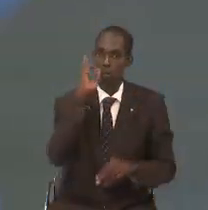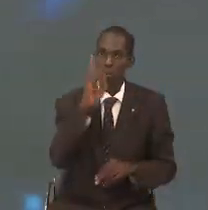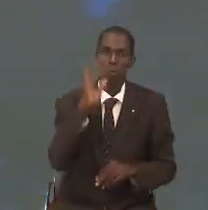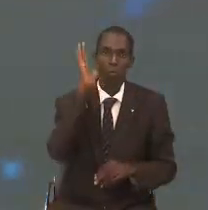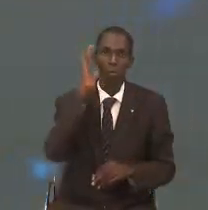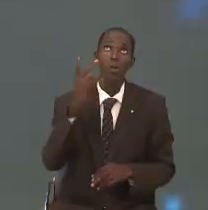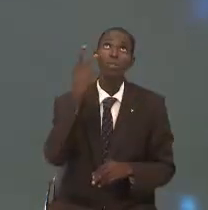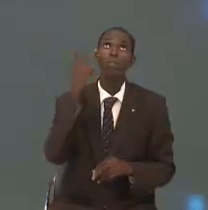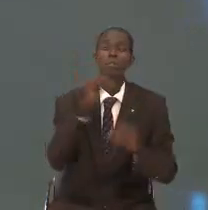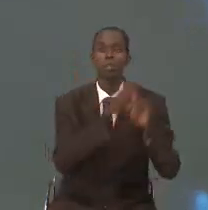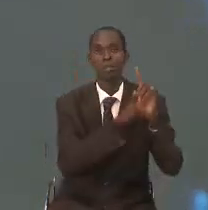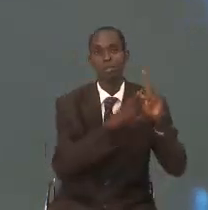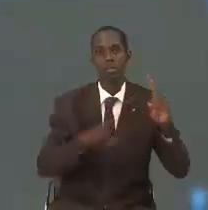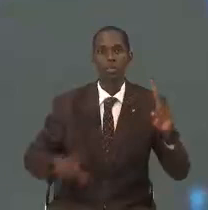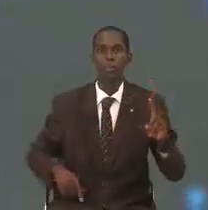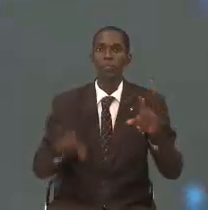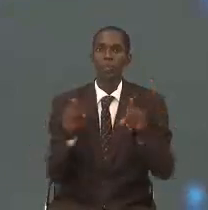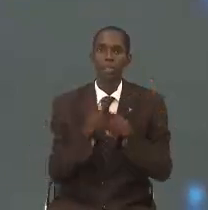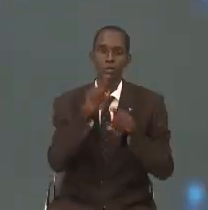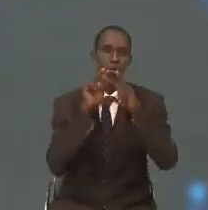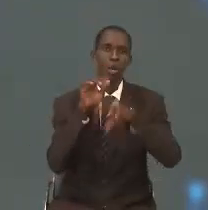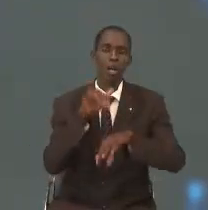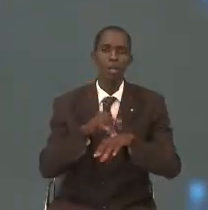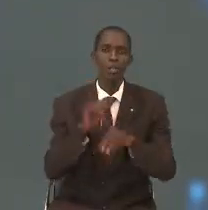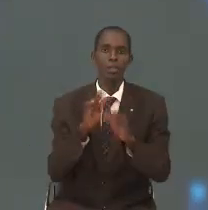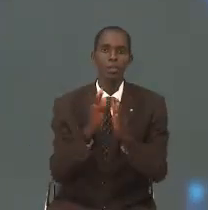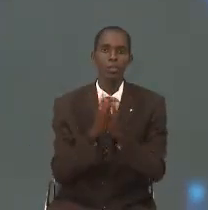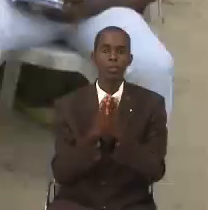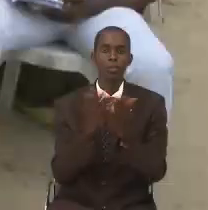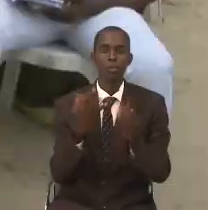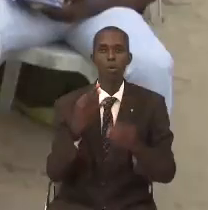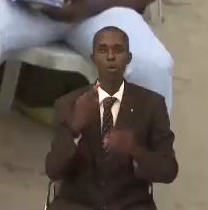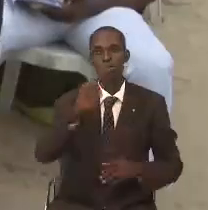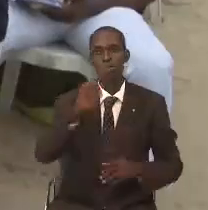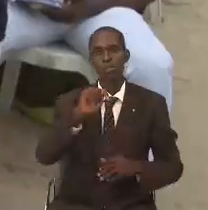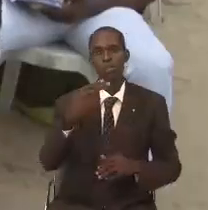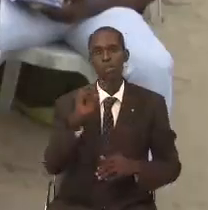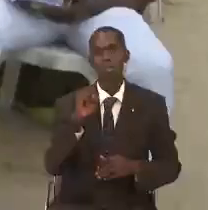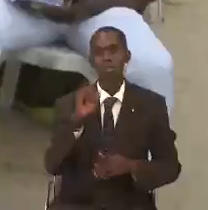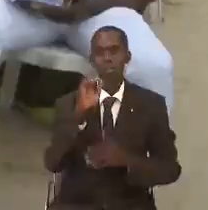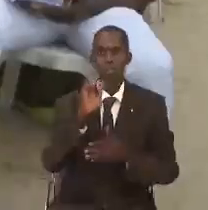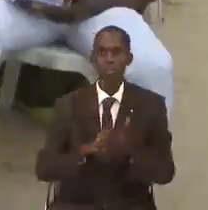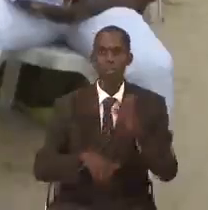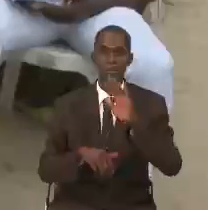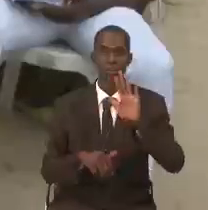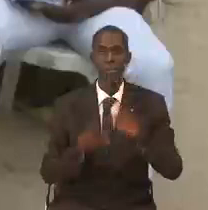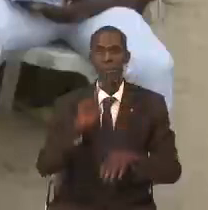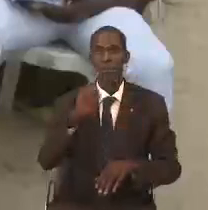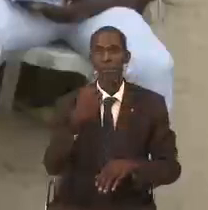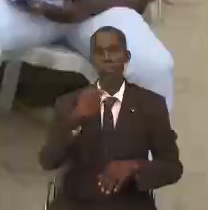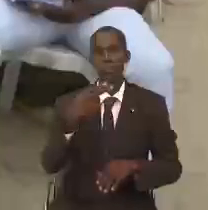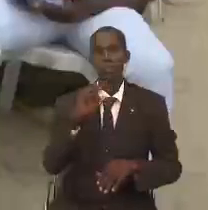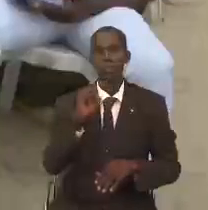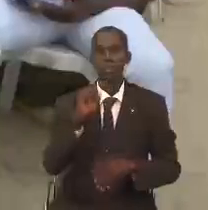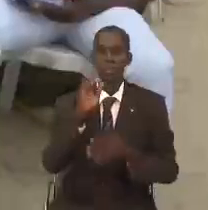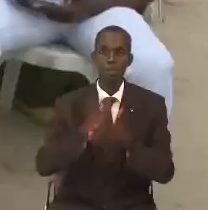the Lord. As you look at 1 Thessalonians chapter 5. In 1 Thessalonians chapter 5, reading